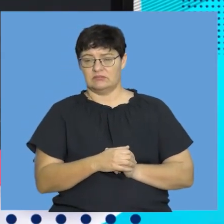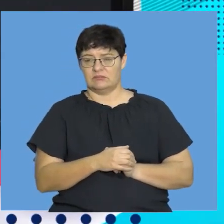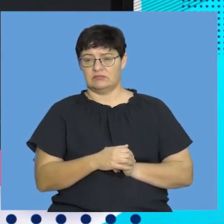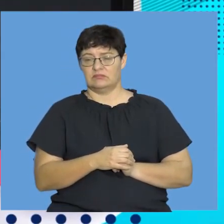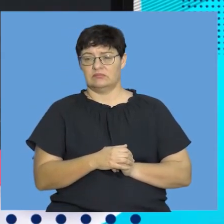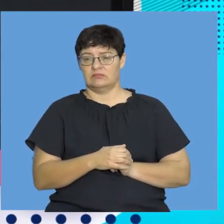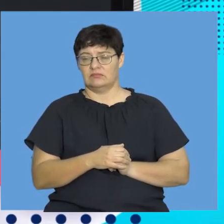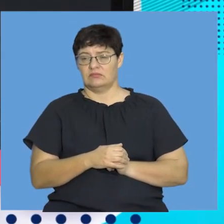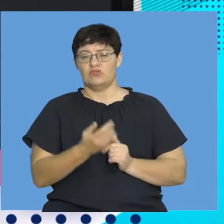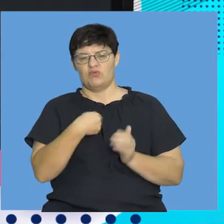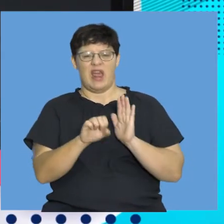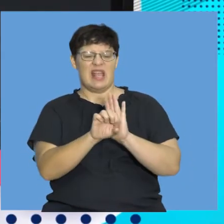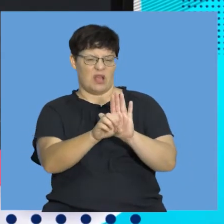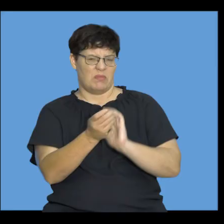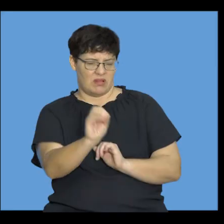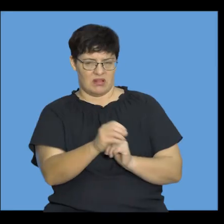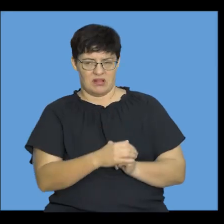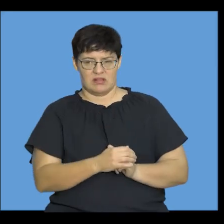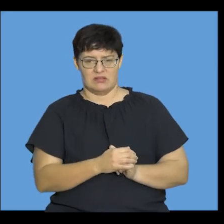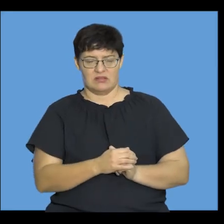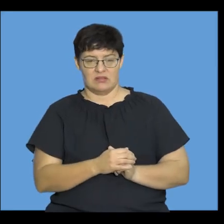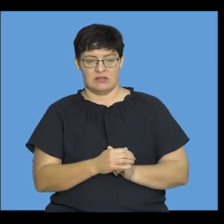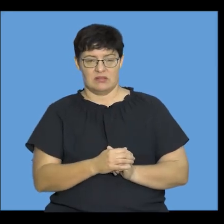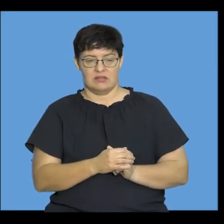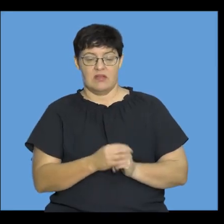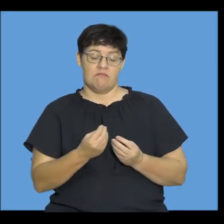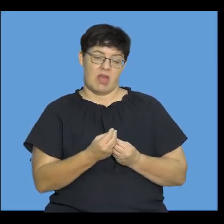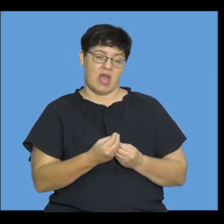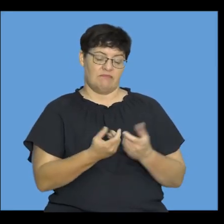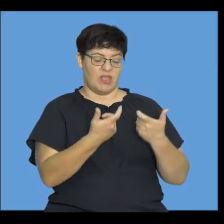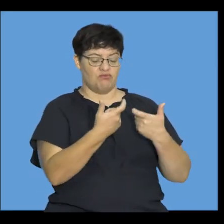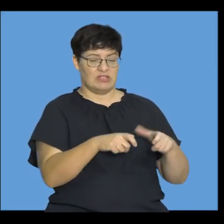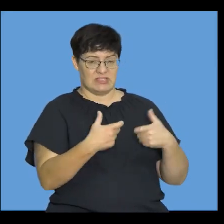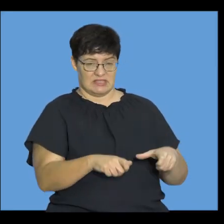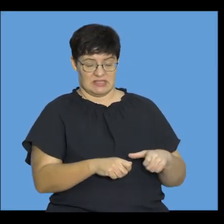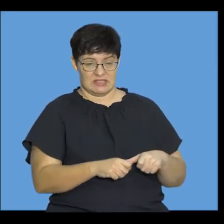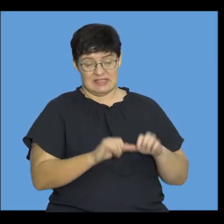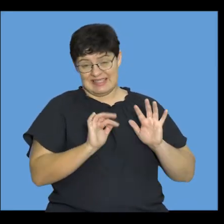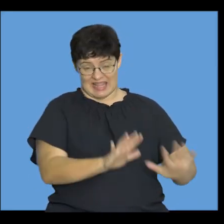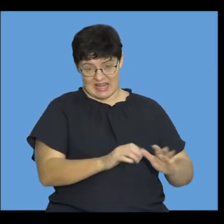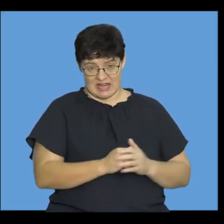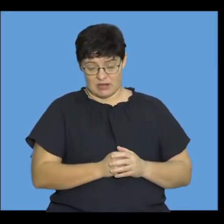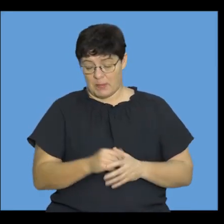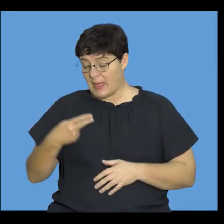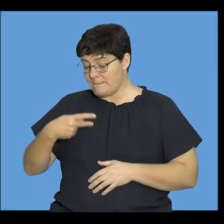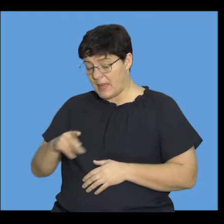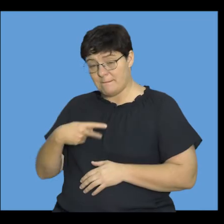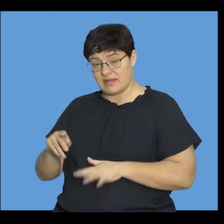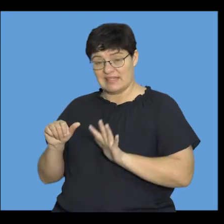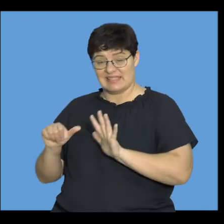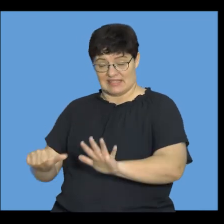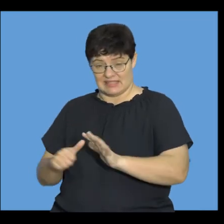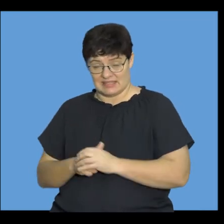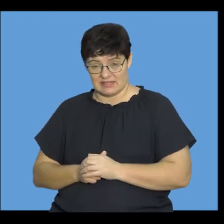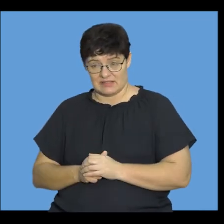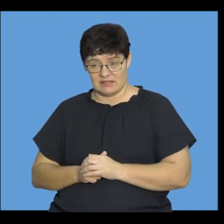and maybe we can just do a quick example here. If my receipts were 10, just a simple example,